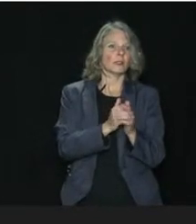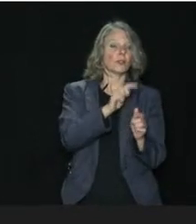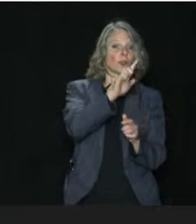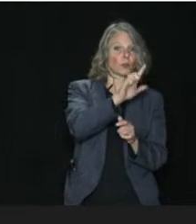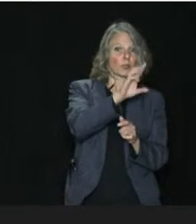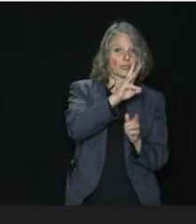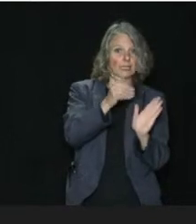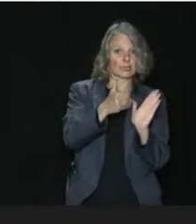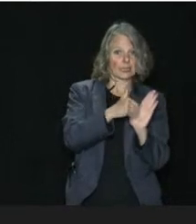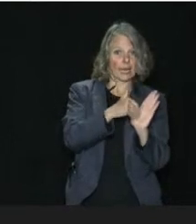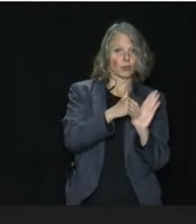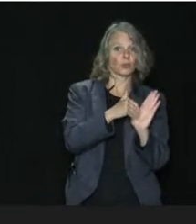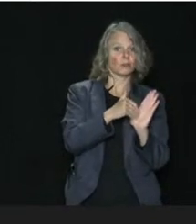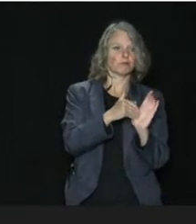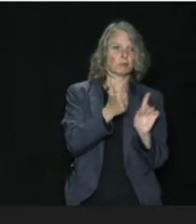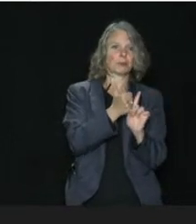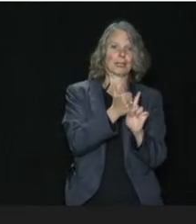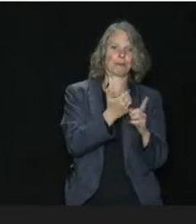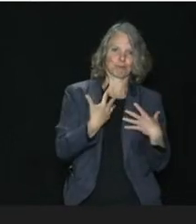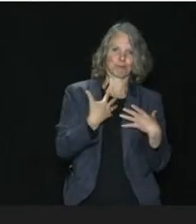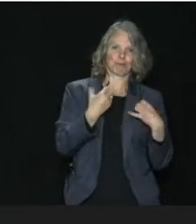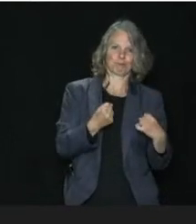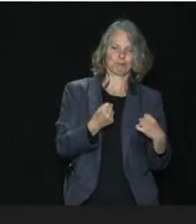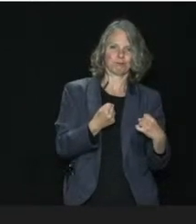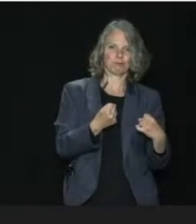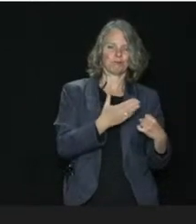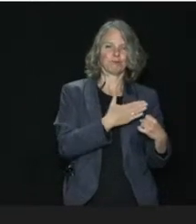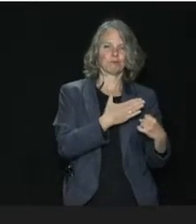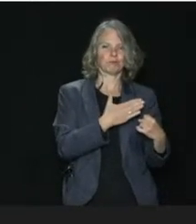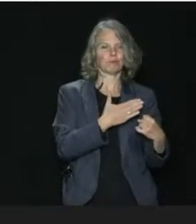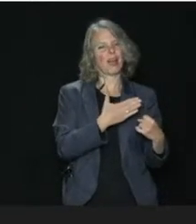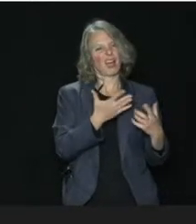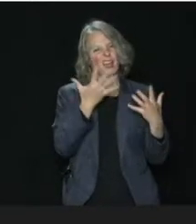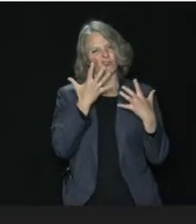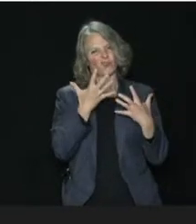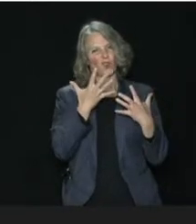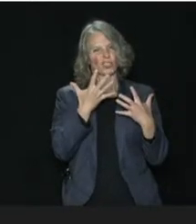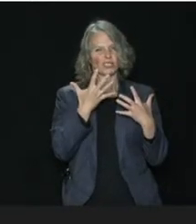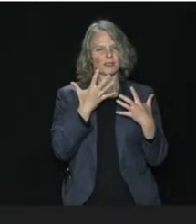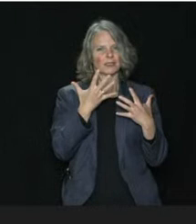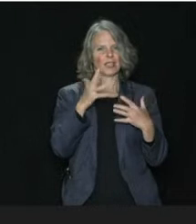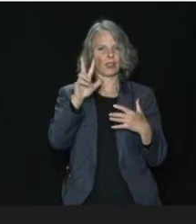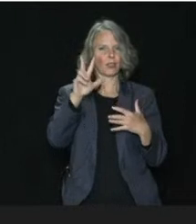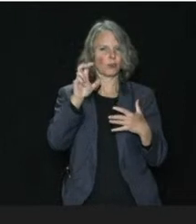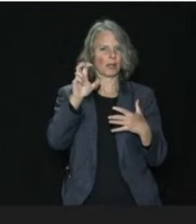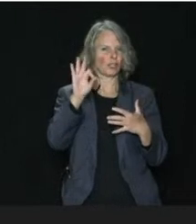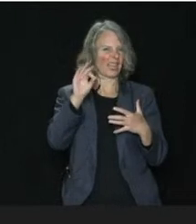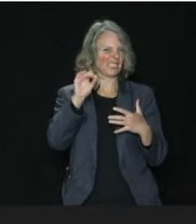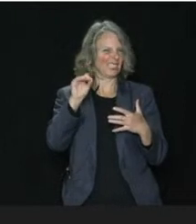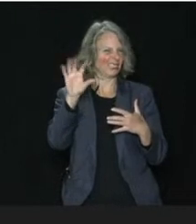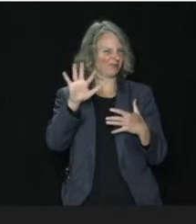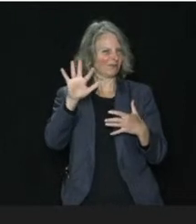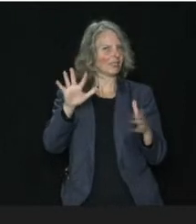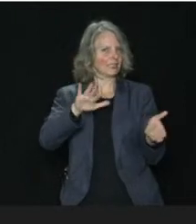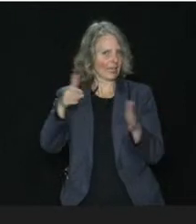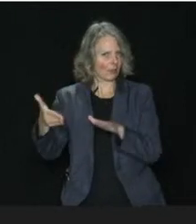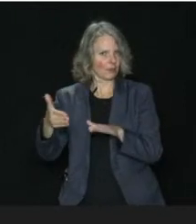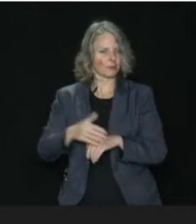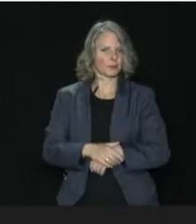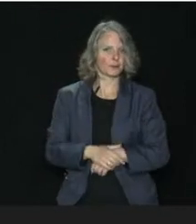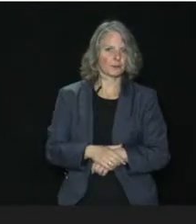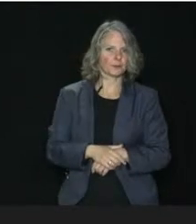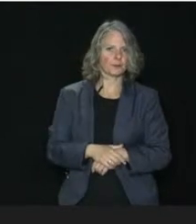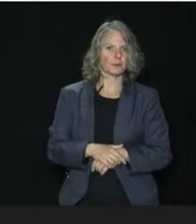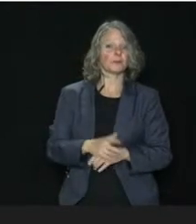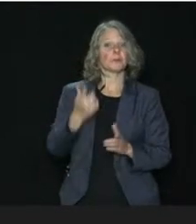26,000 cases of recovery, and tragically, 390-some deaths. What we've seen